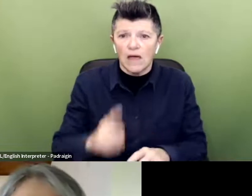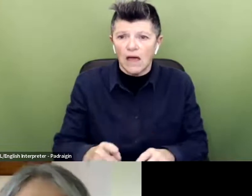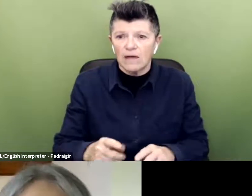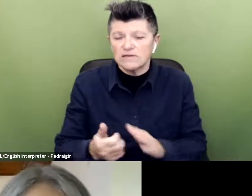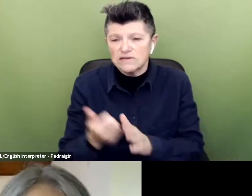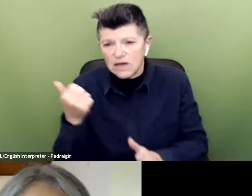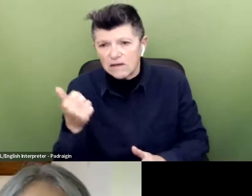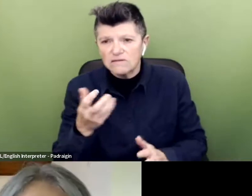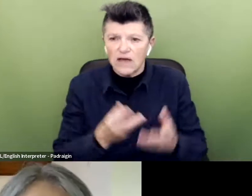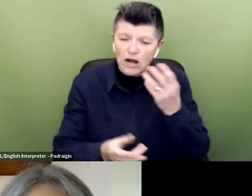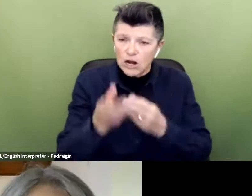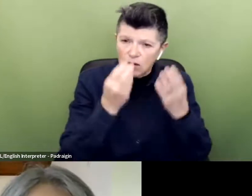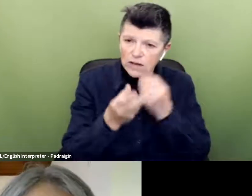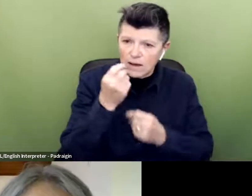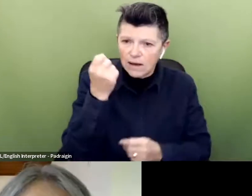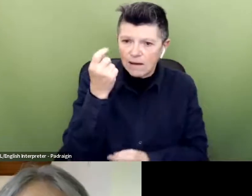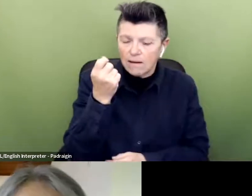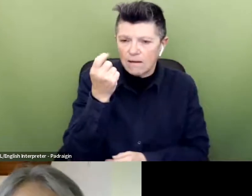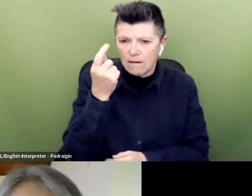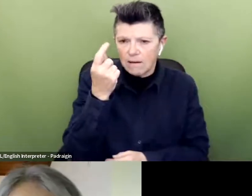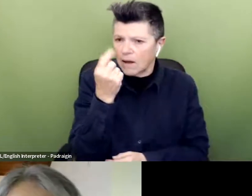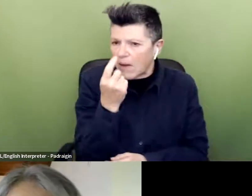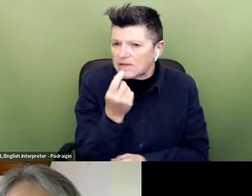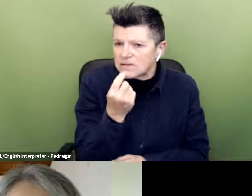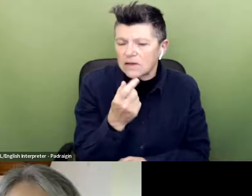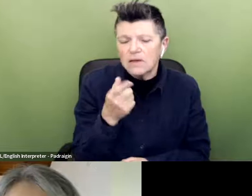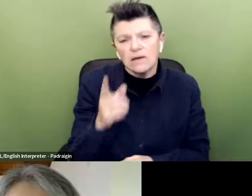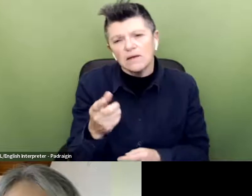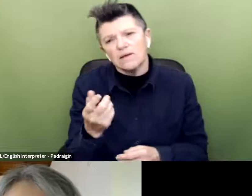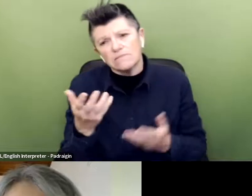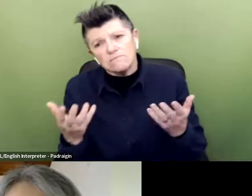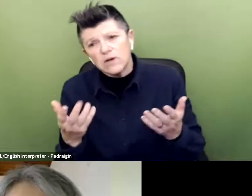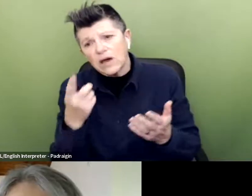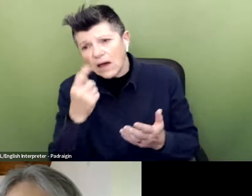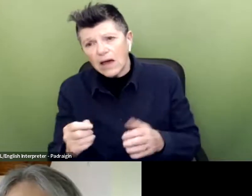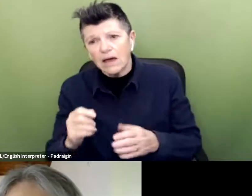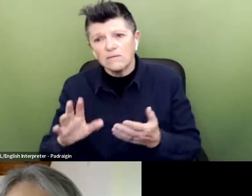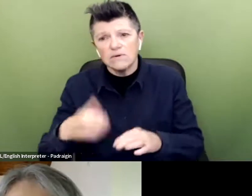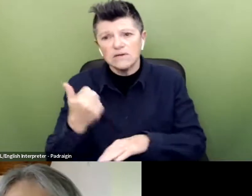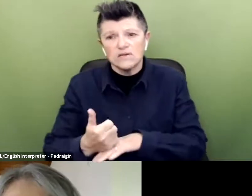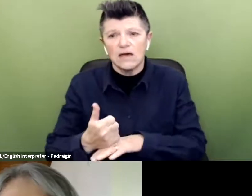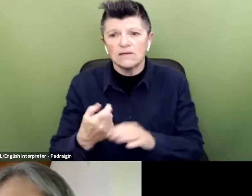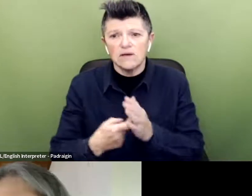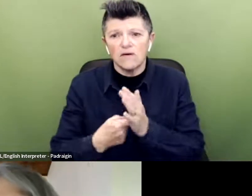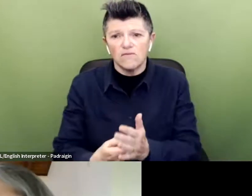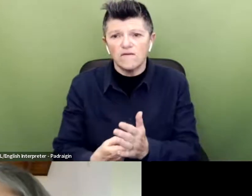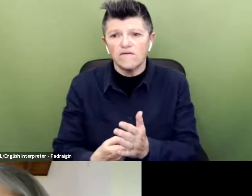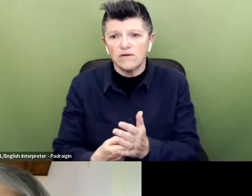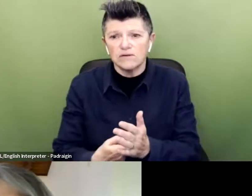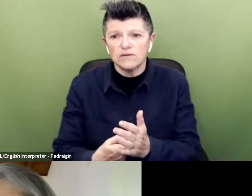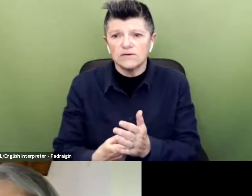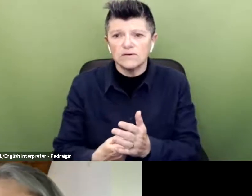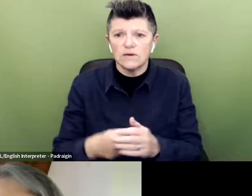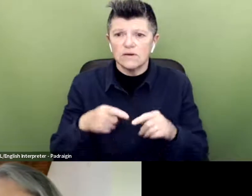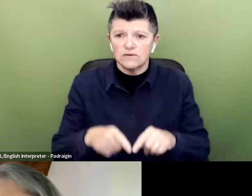learning capacity, is it possible to set a reference through which we can